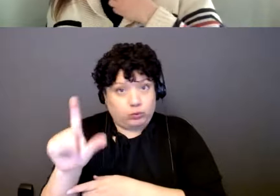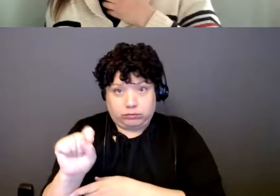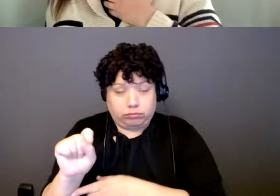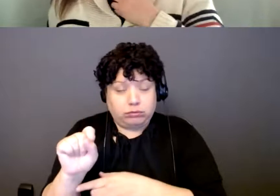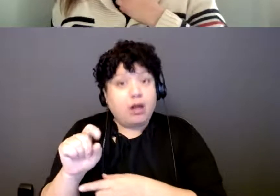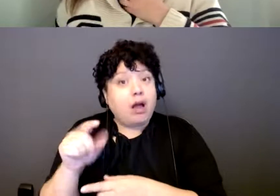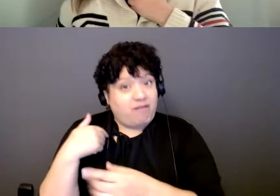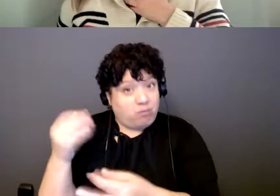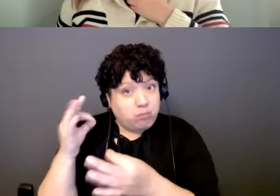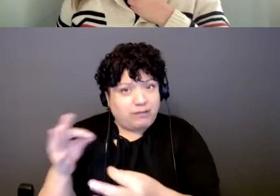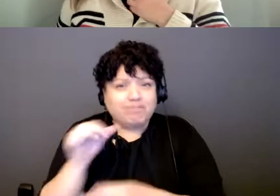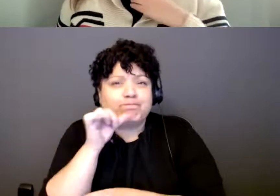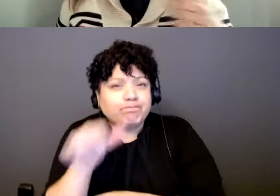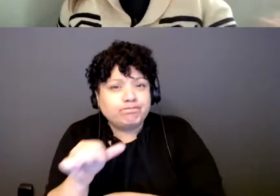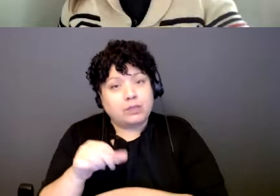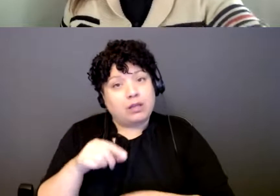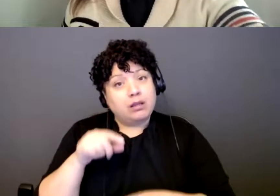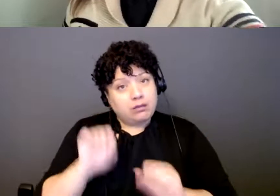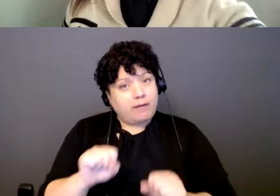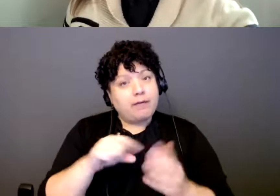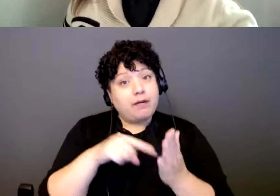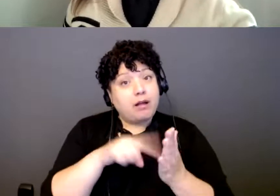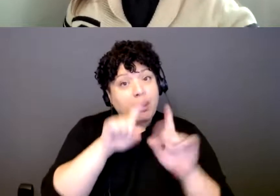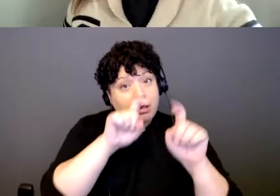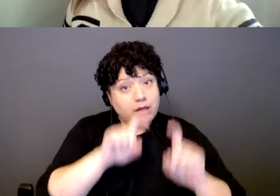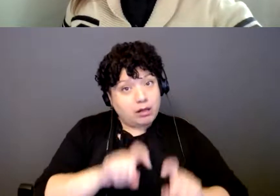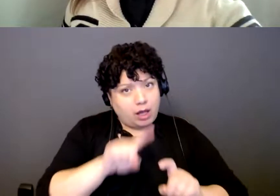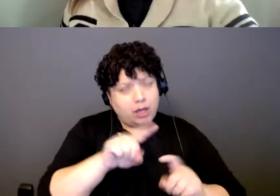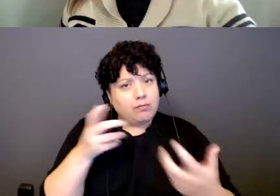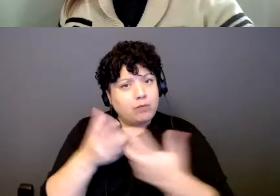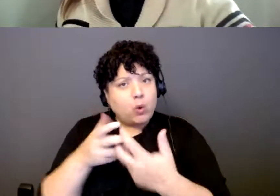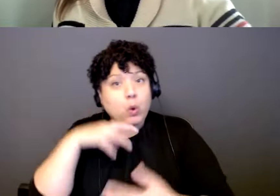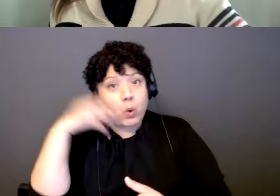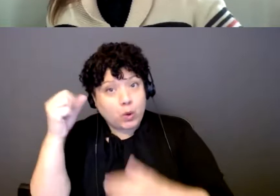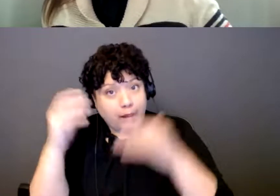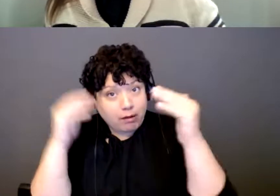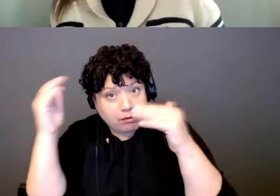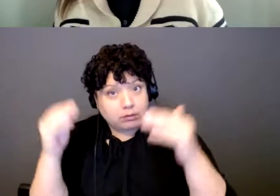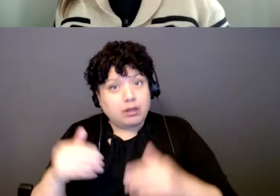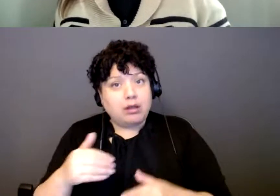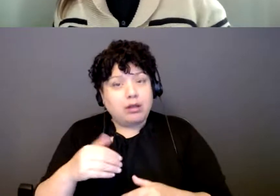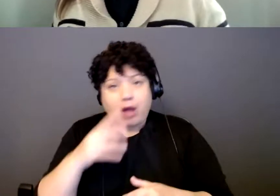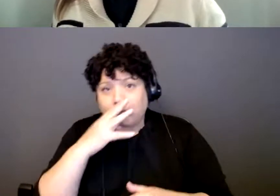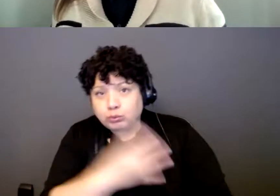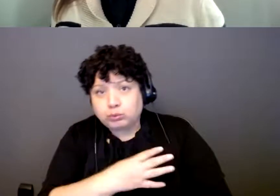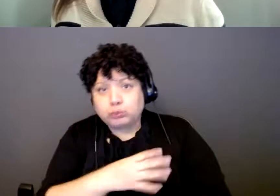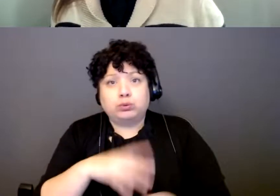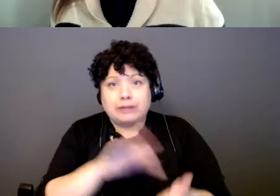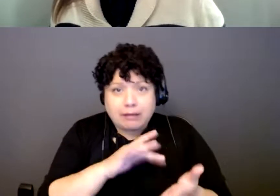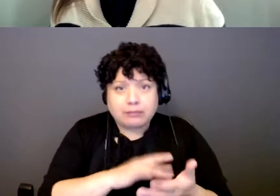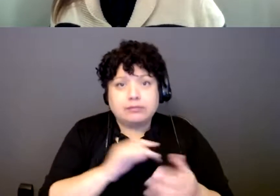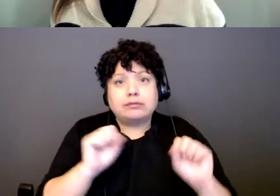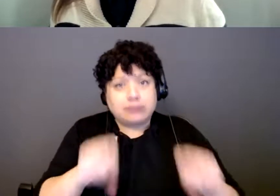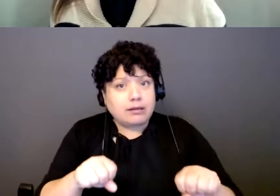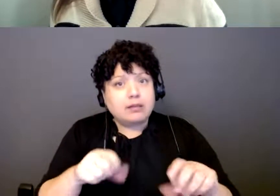also being adapted for older adult abuse and neglect. And I don't believe it's publicly